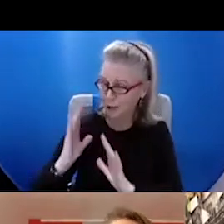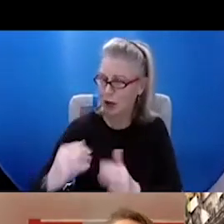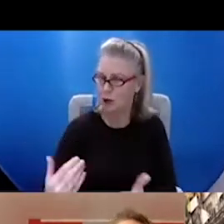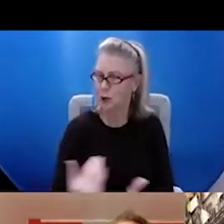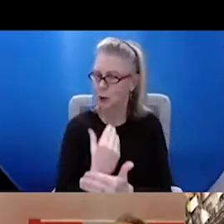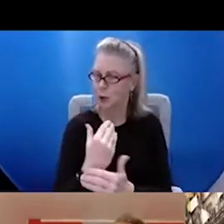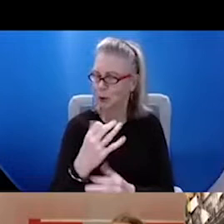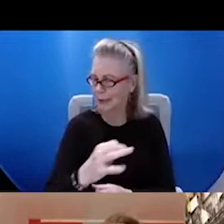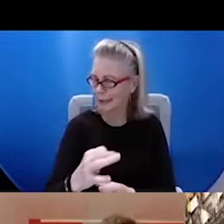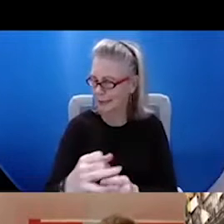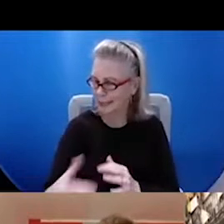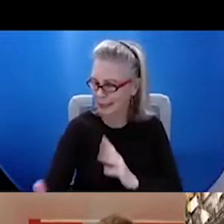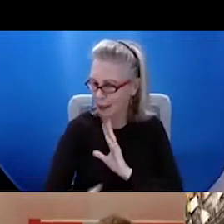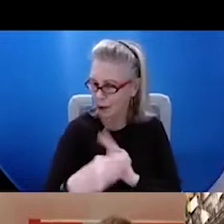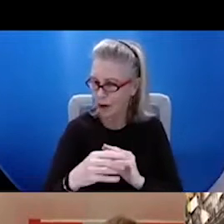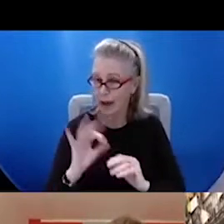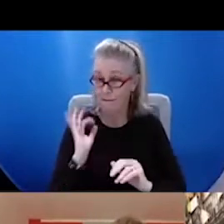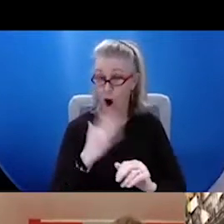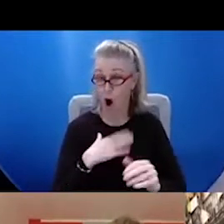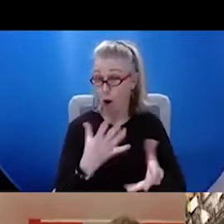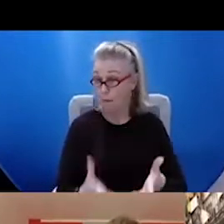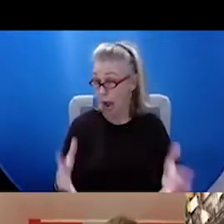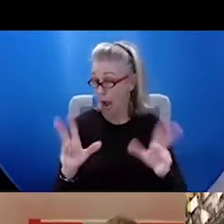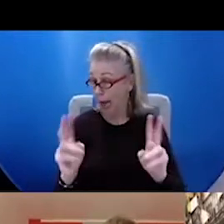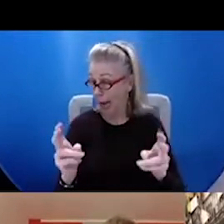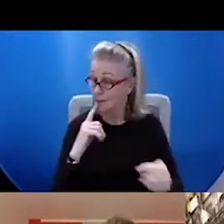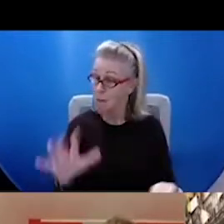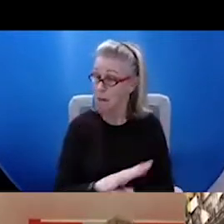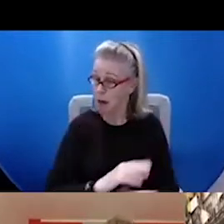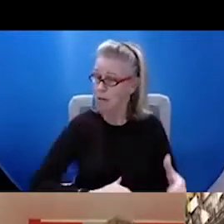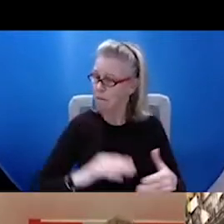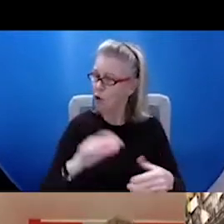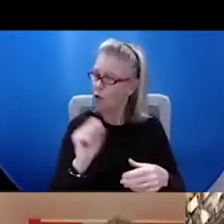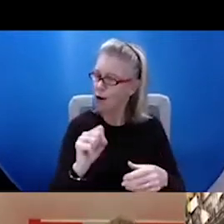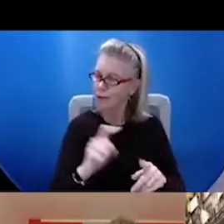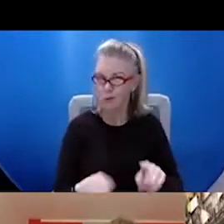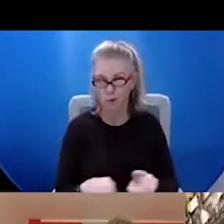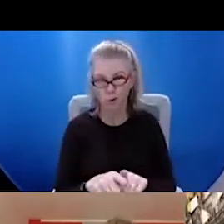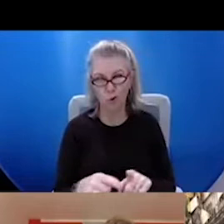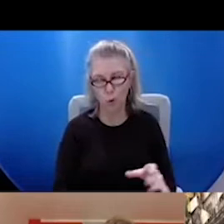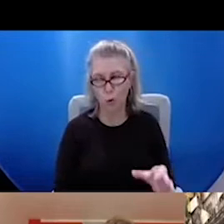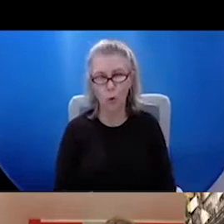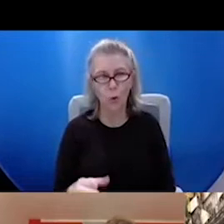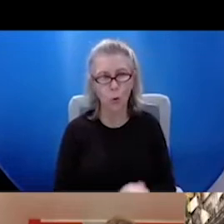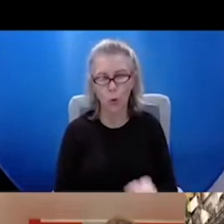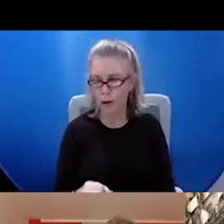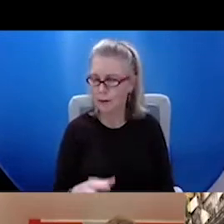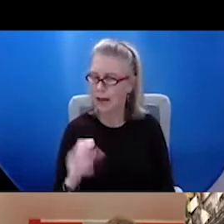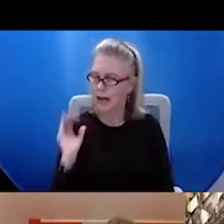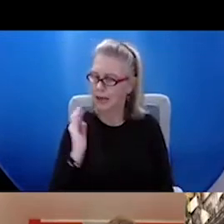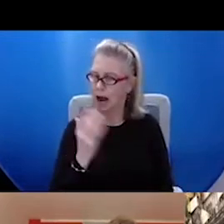If our bag is plentiful, yet it is also full of holes, and our lands are increasingly